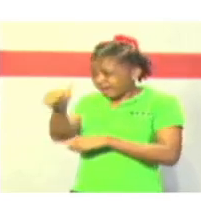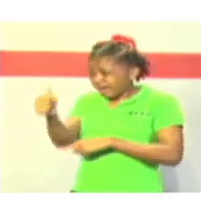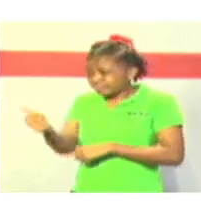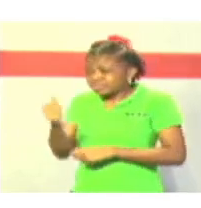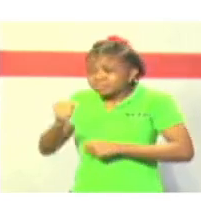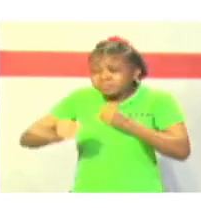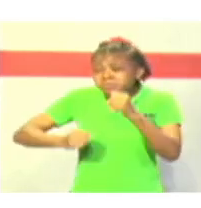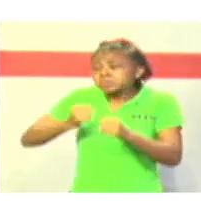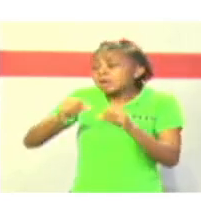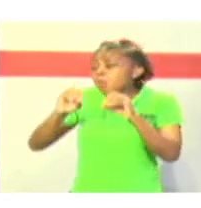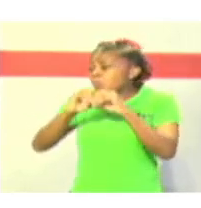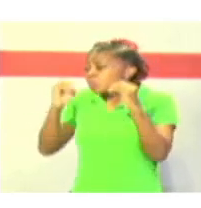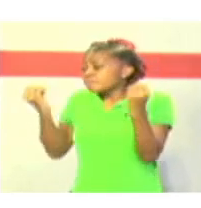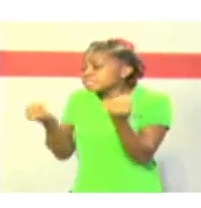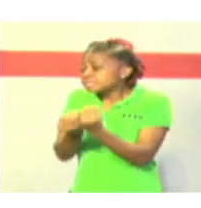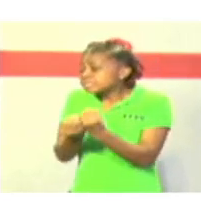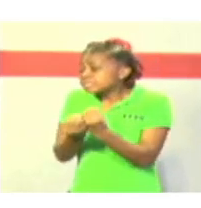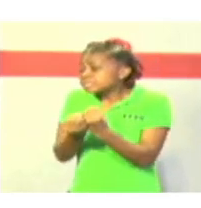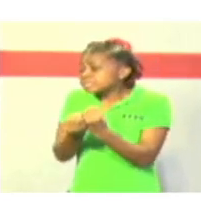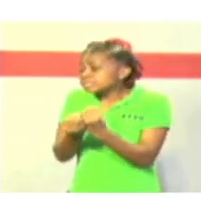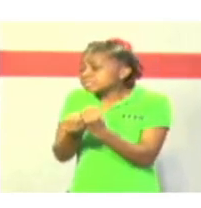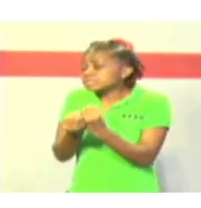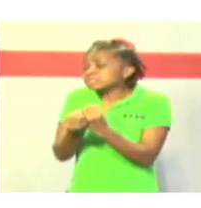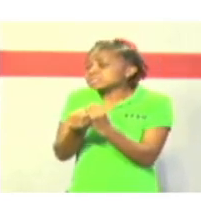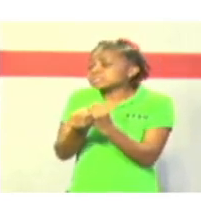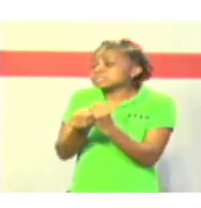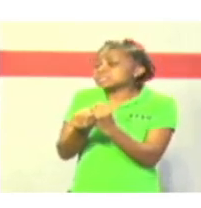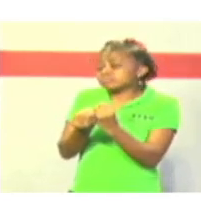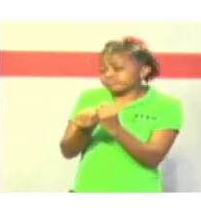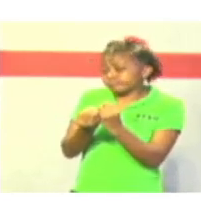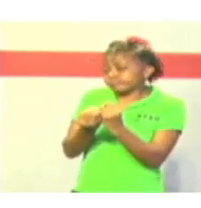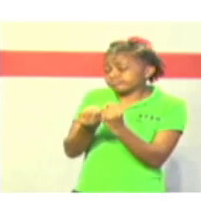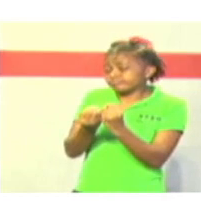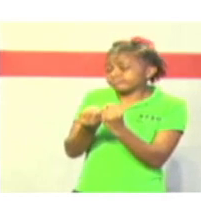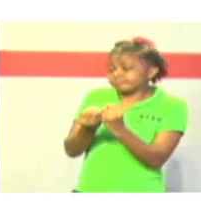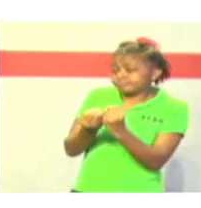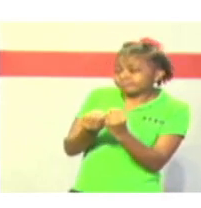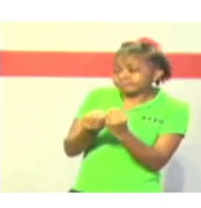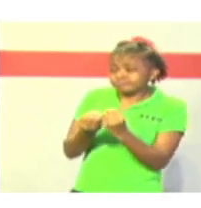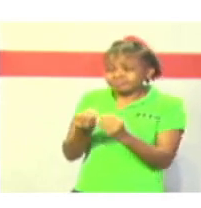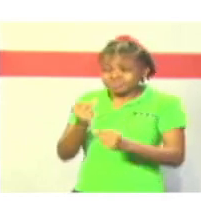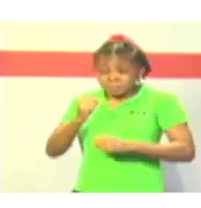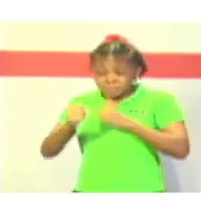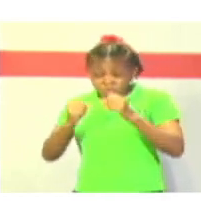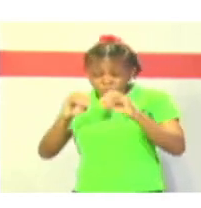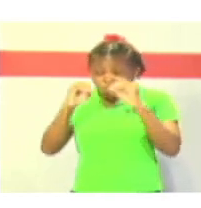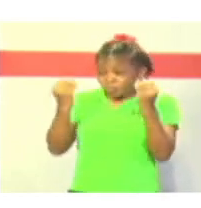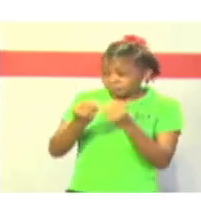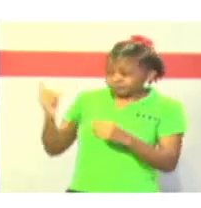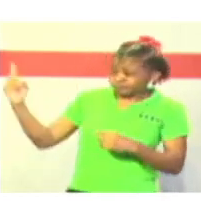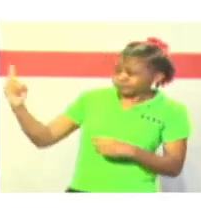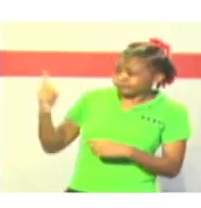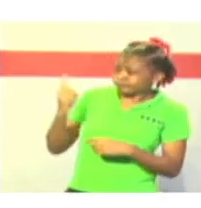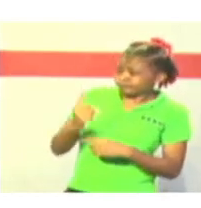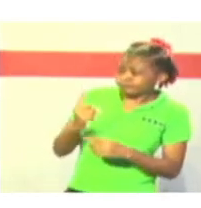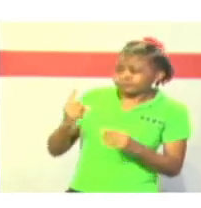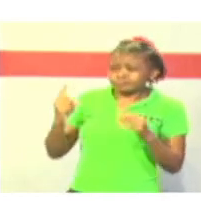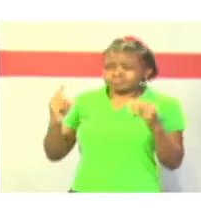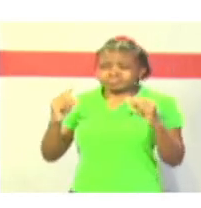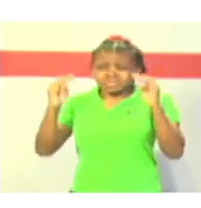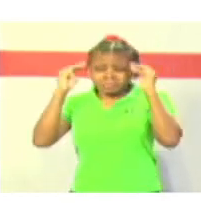approaching the Ministry of Health to make arrangements to have their sporting discipline or members of their sporting